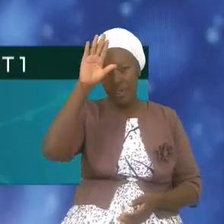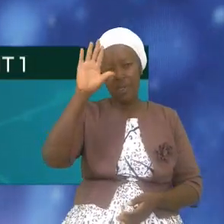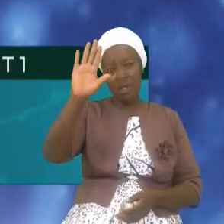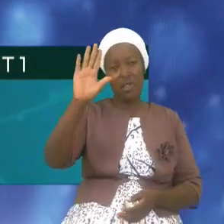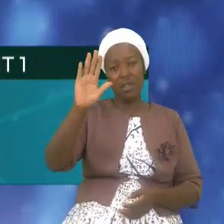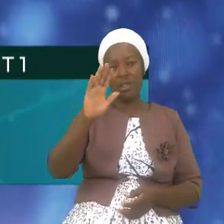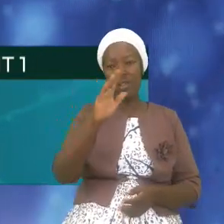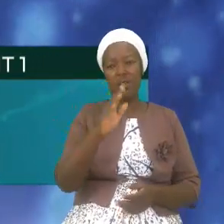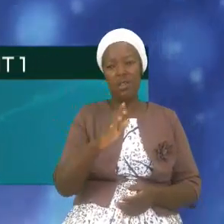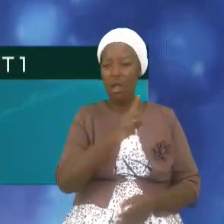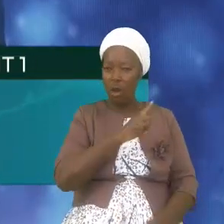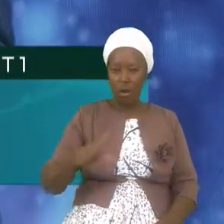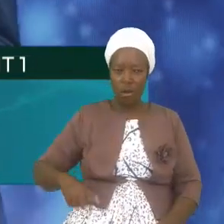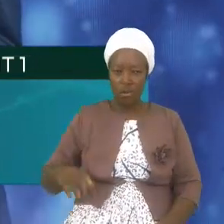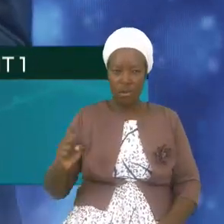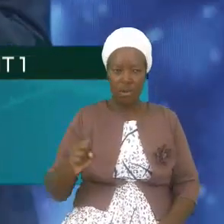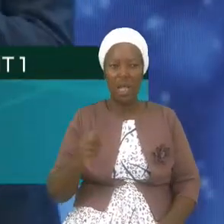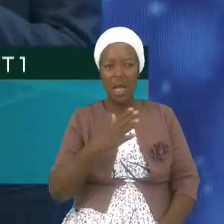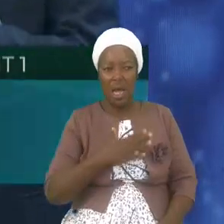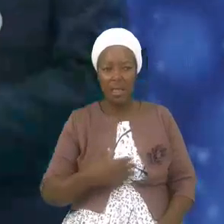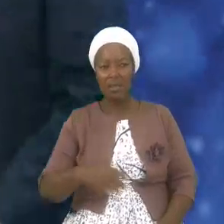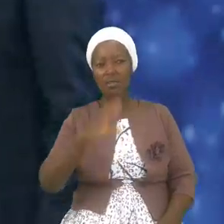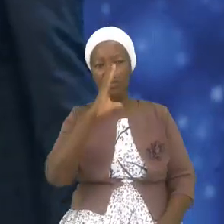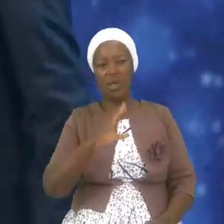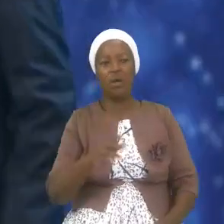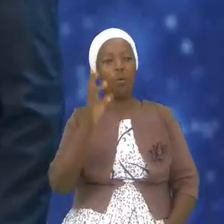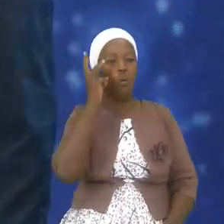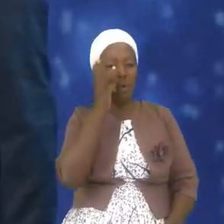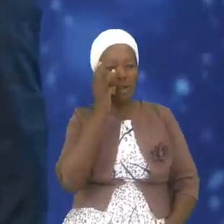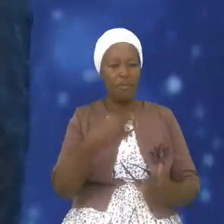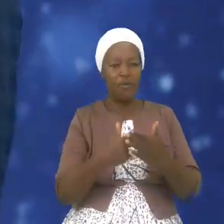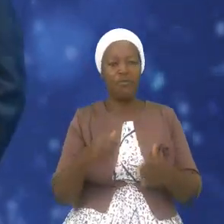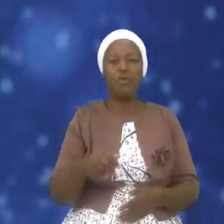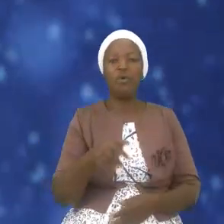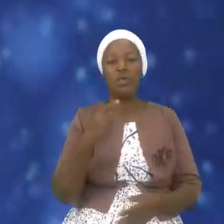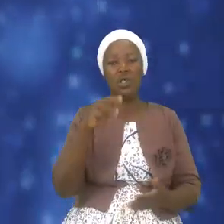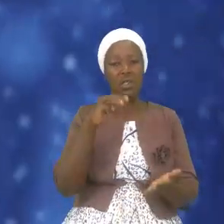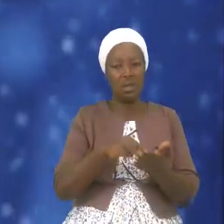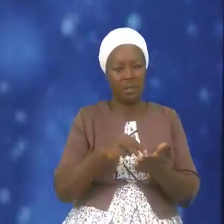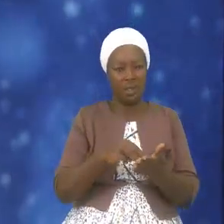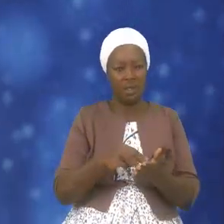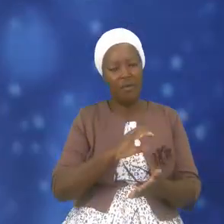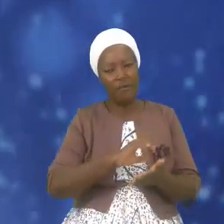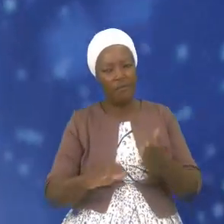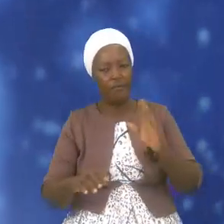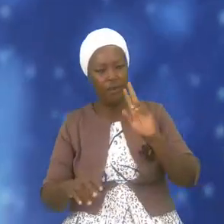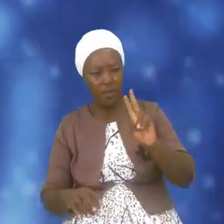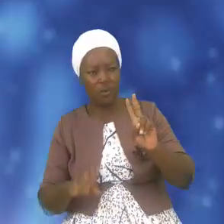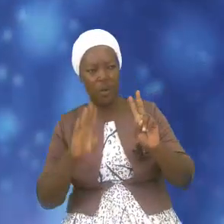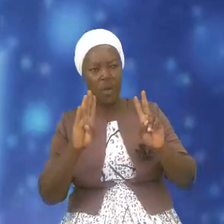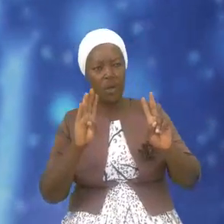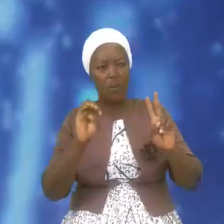verse 2 it says, Belshazzar, whilst he tasted the wine, he commanded to bring